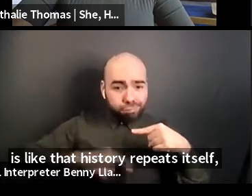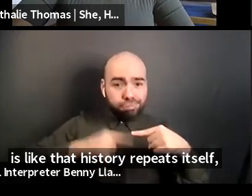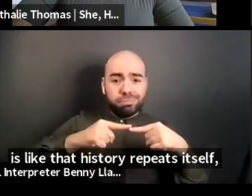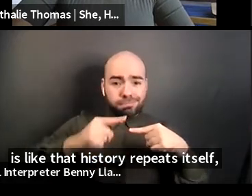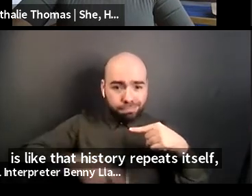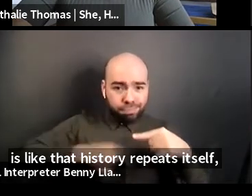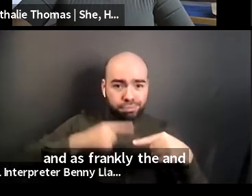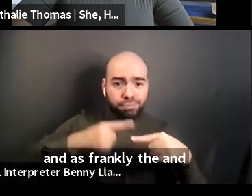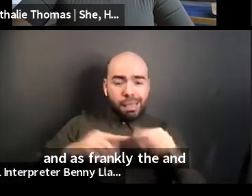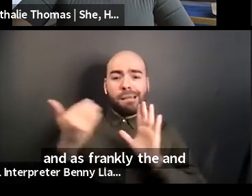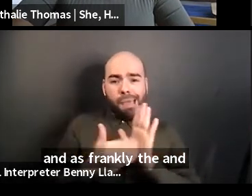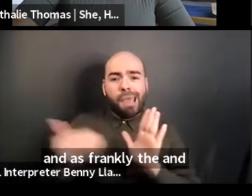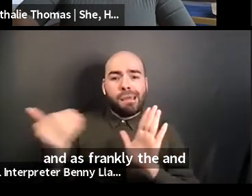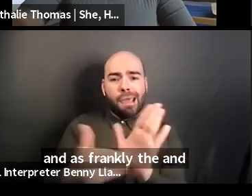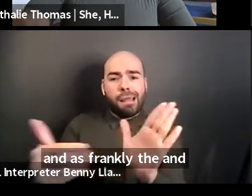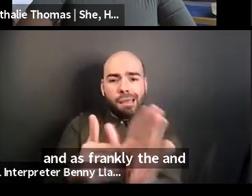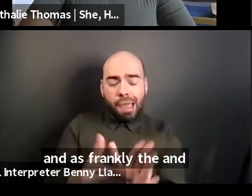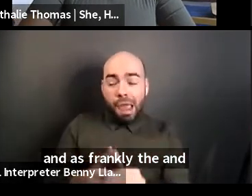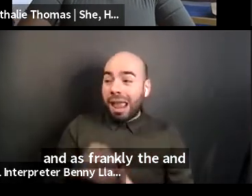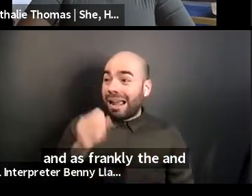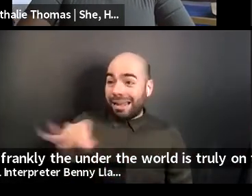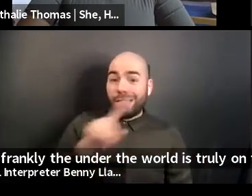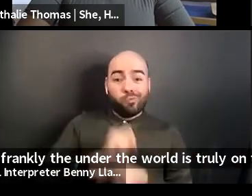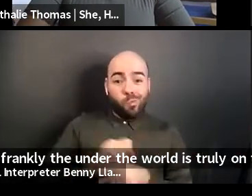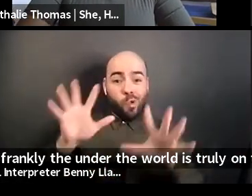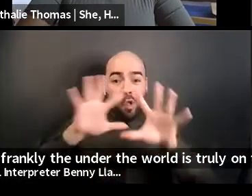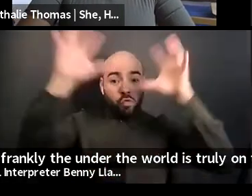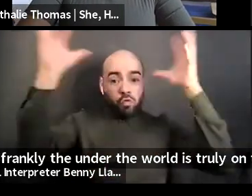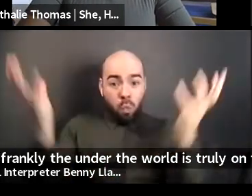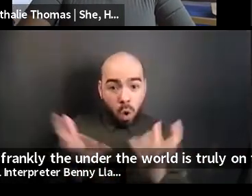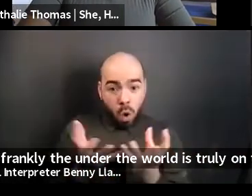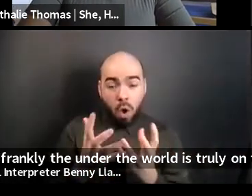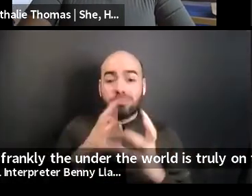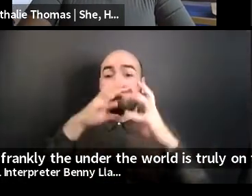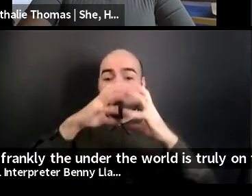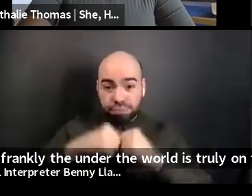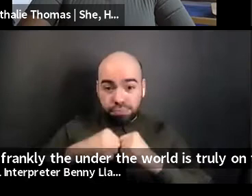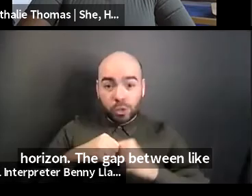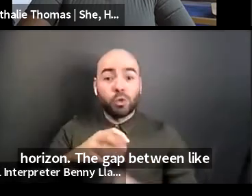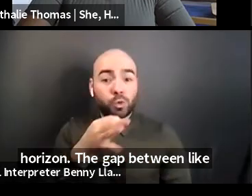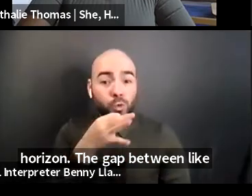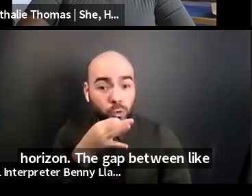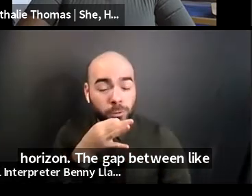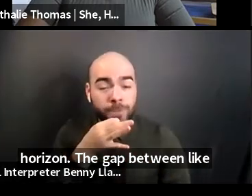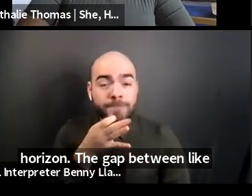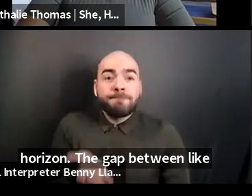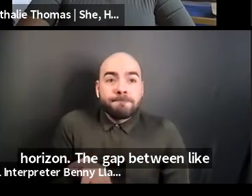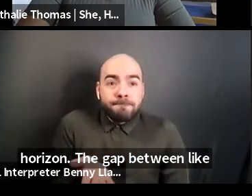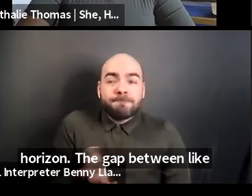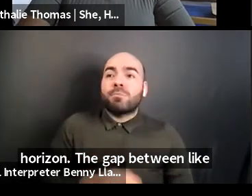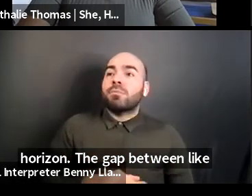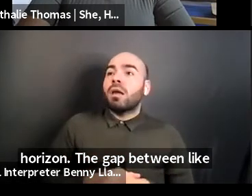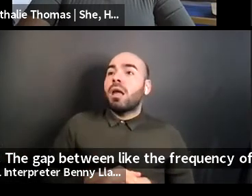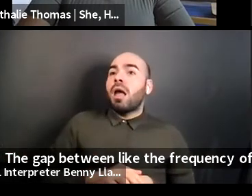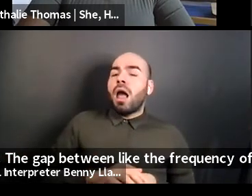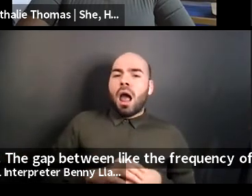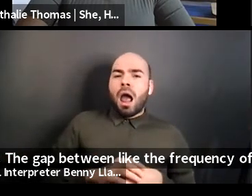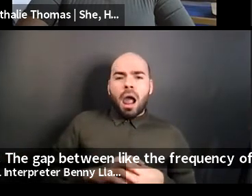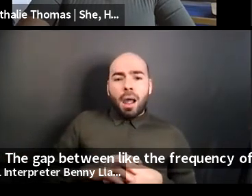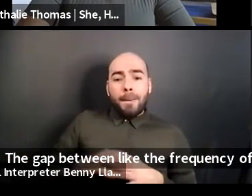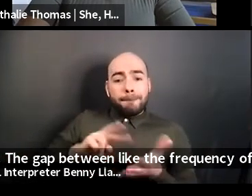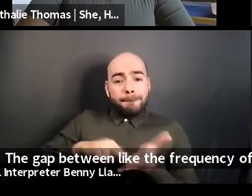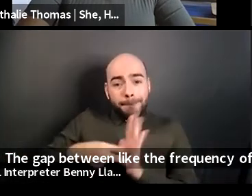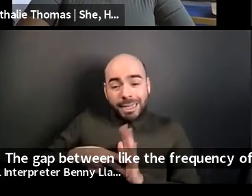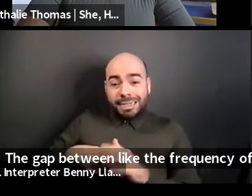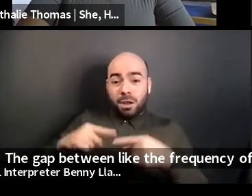world is truly on the horizon, the gap between like the frequency of the cycle of repetition, I